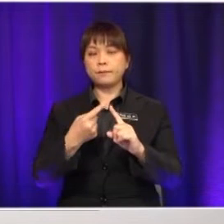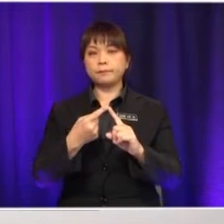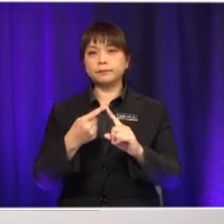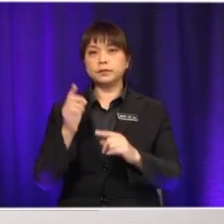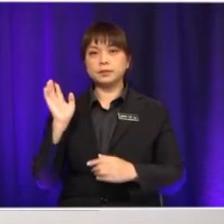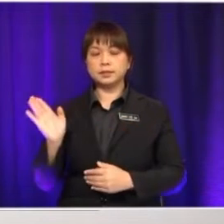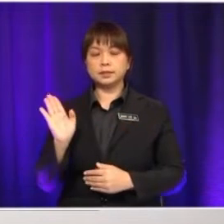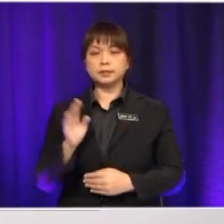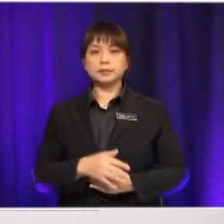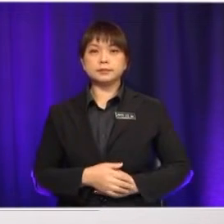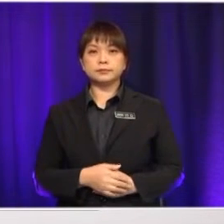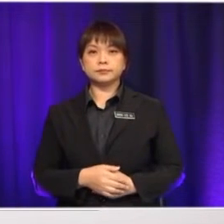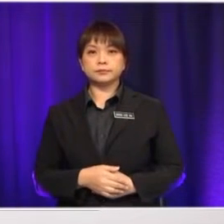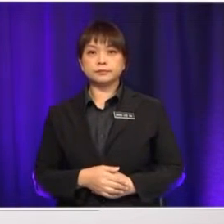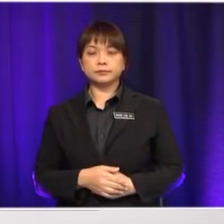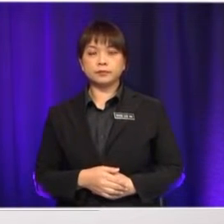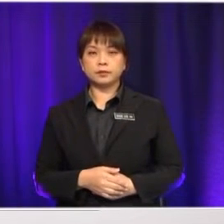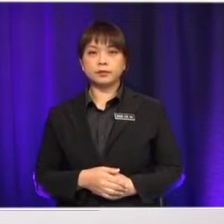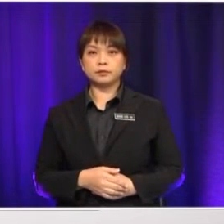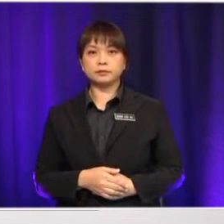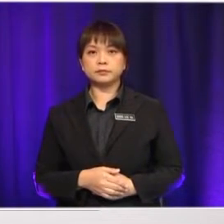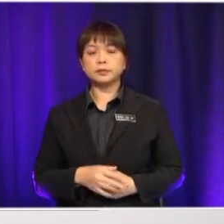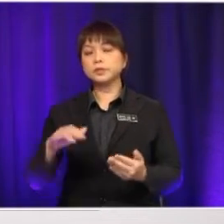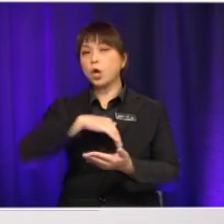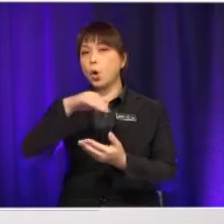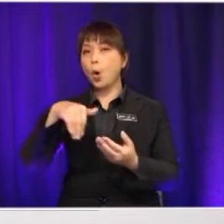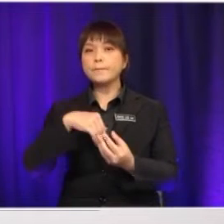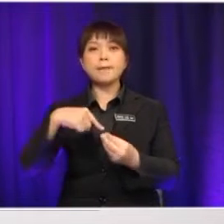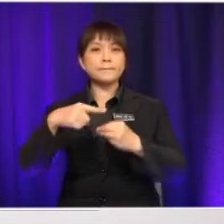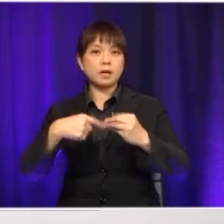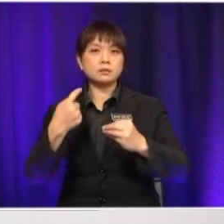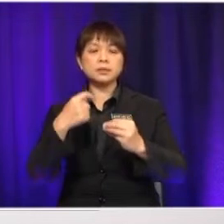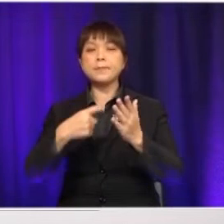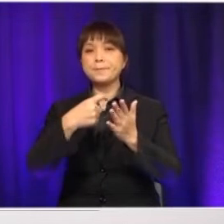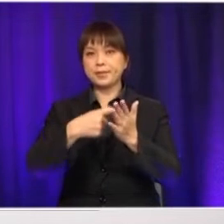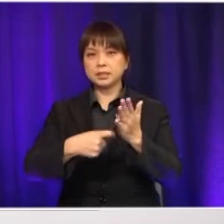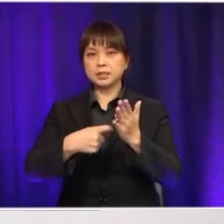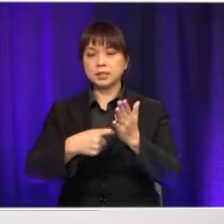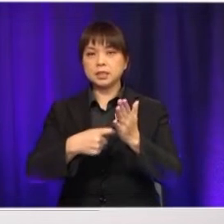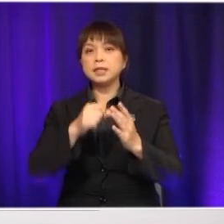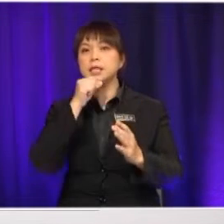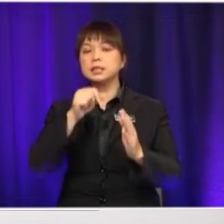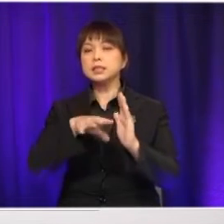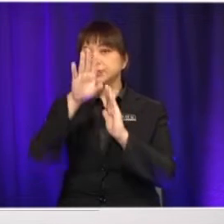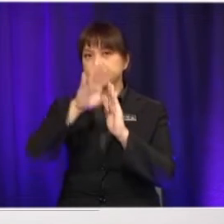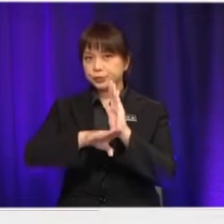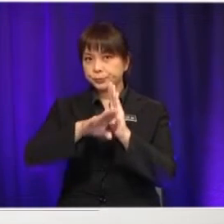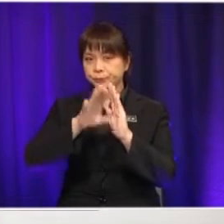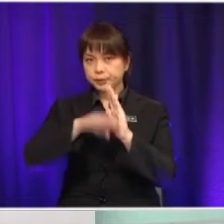the advantages of using desktop computer is all about the price. It is cheaper than a laptop. Okay. Not to